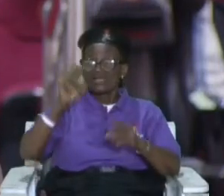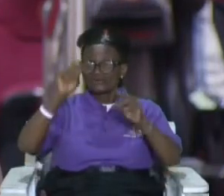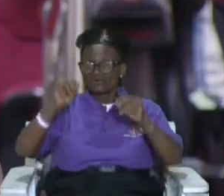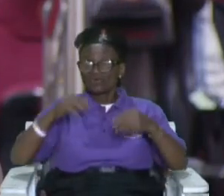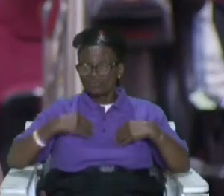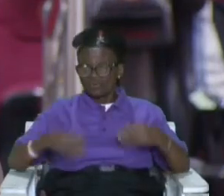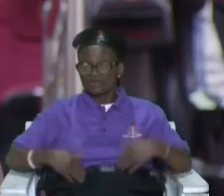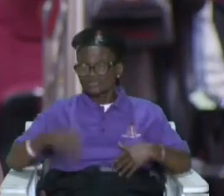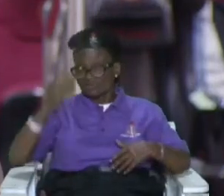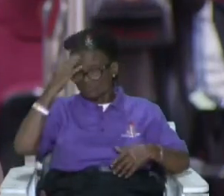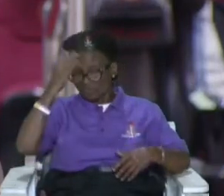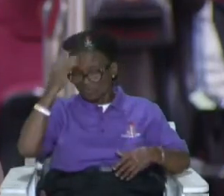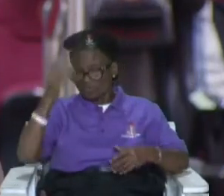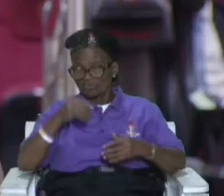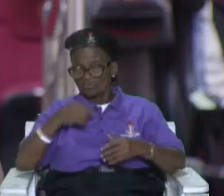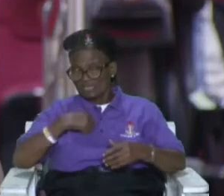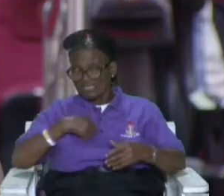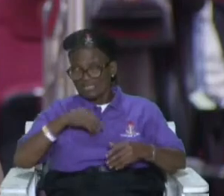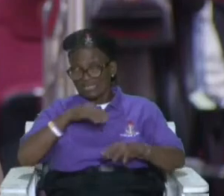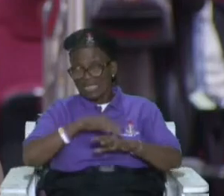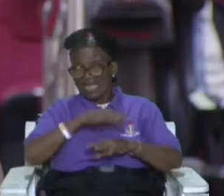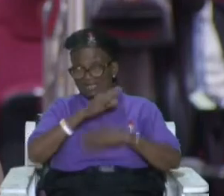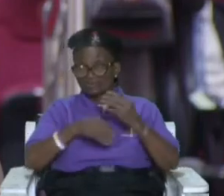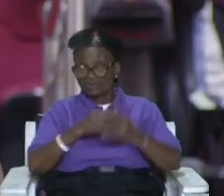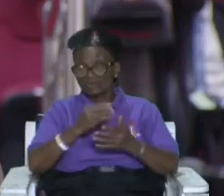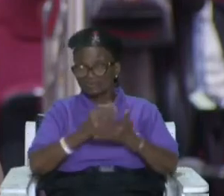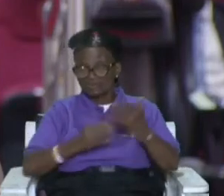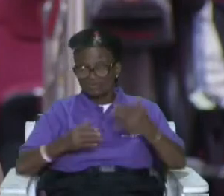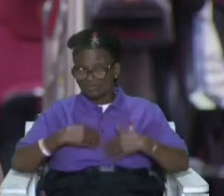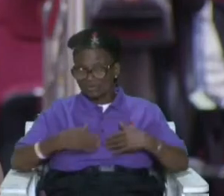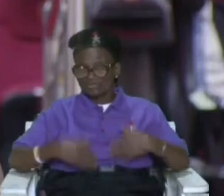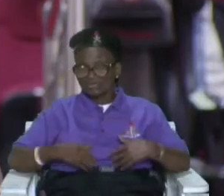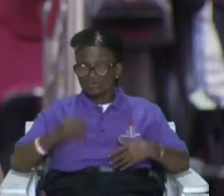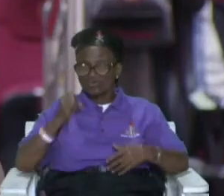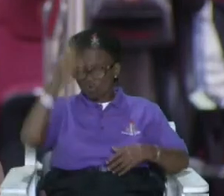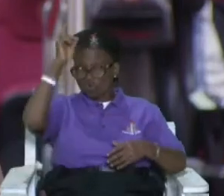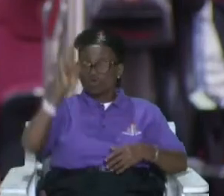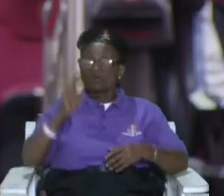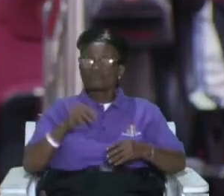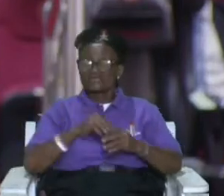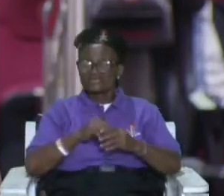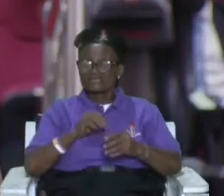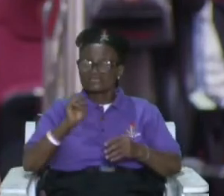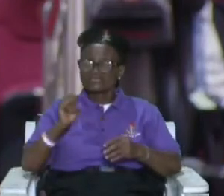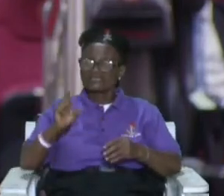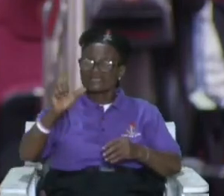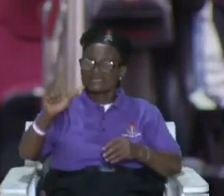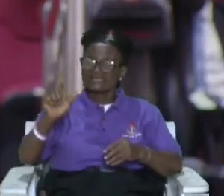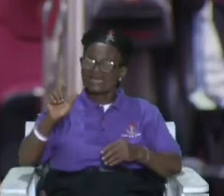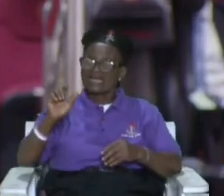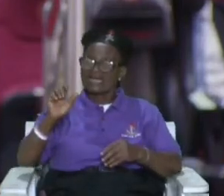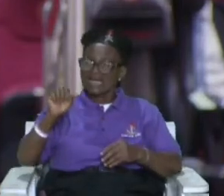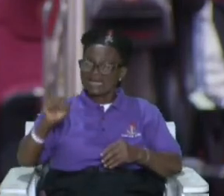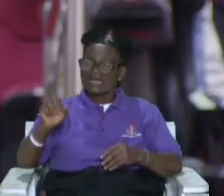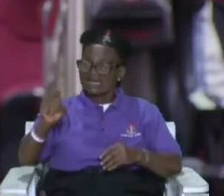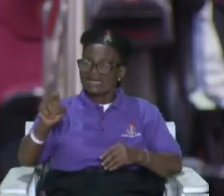somebody woke up in Abuja and said, "There's a road here.